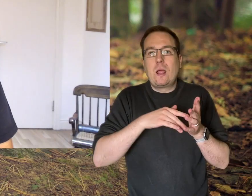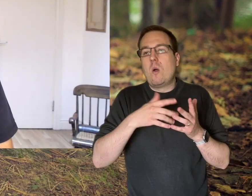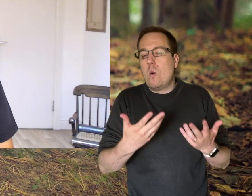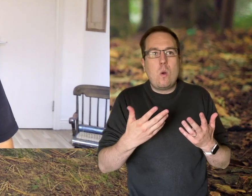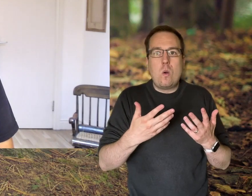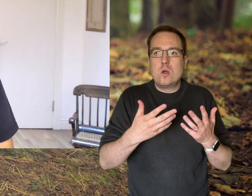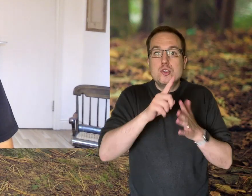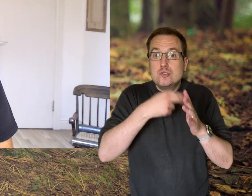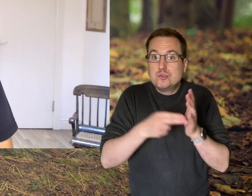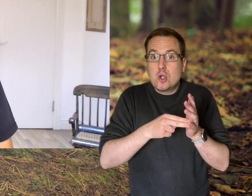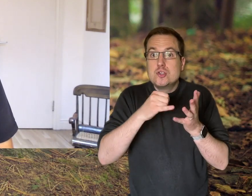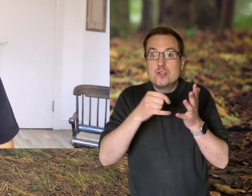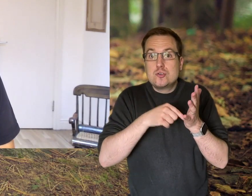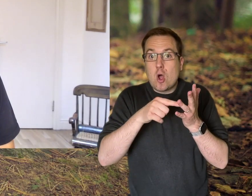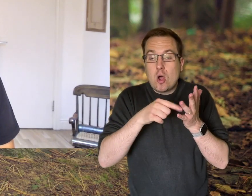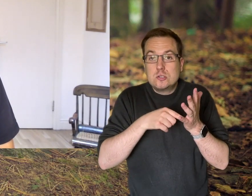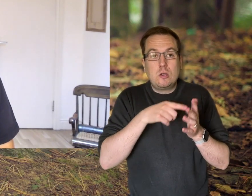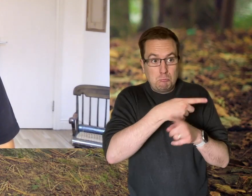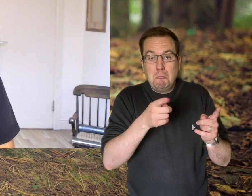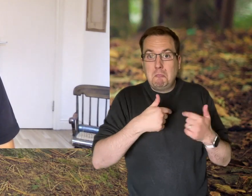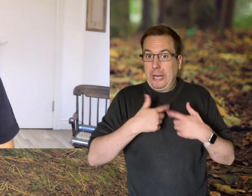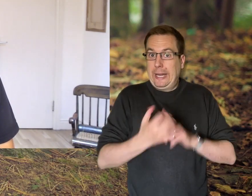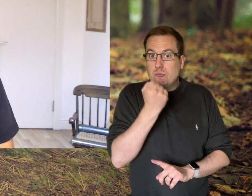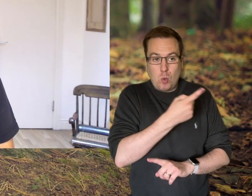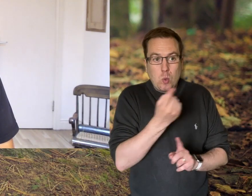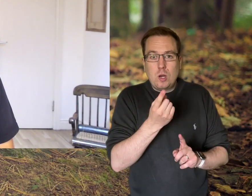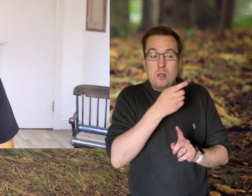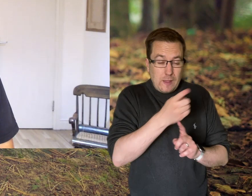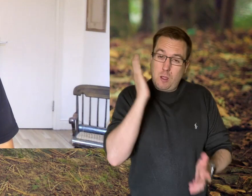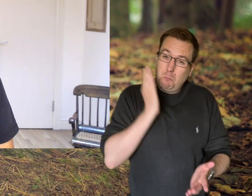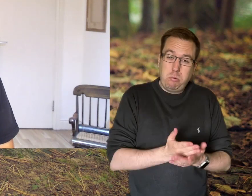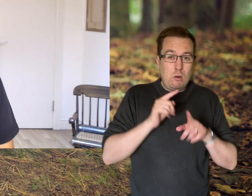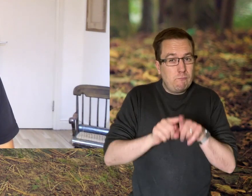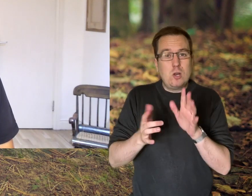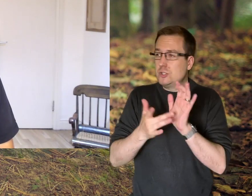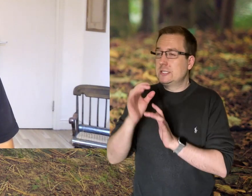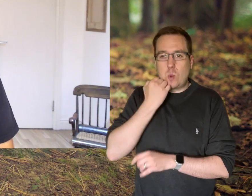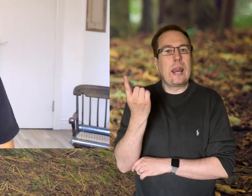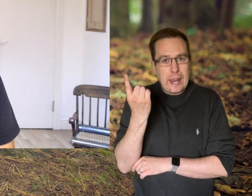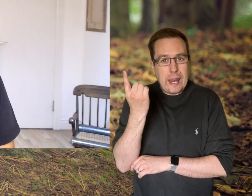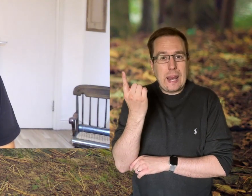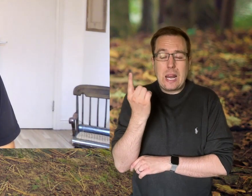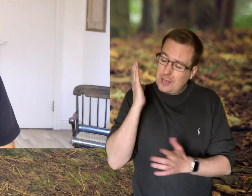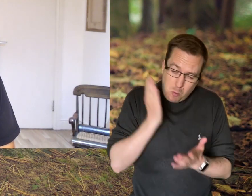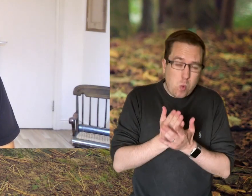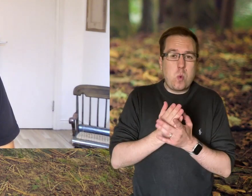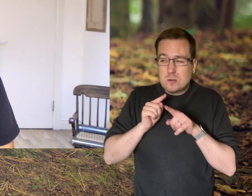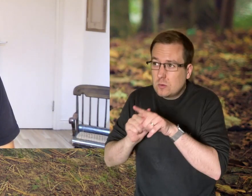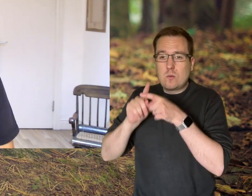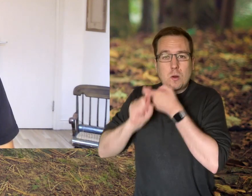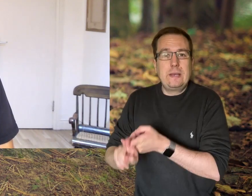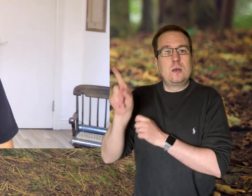who wrote the letter, apart from their radical commitment to following Jesus and their willingness to take risks for him, they all have one thing